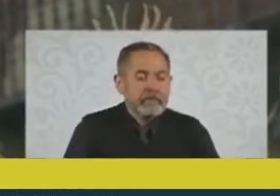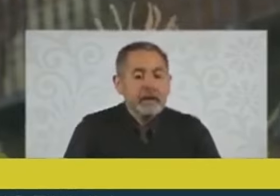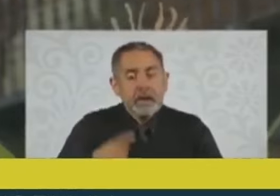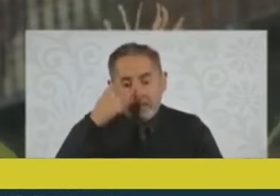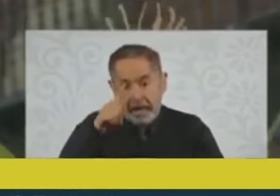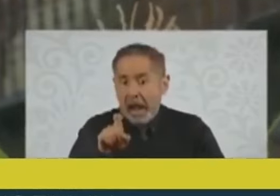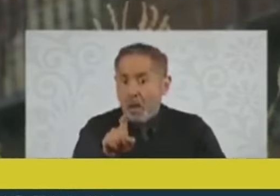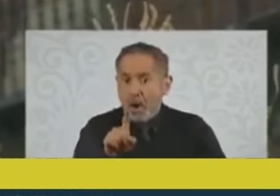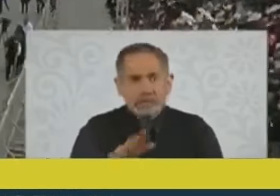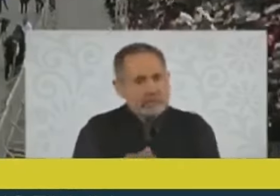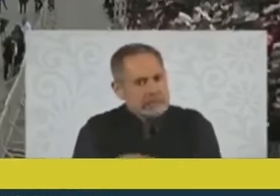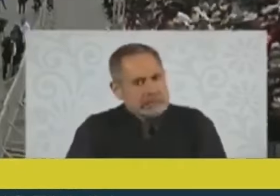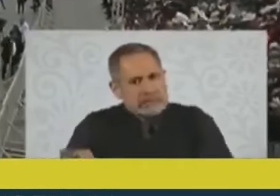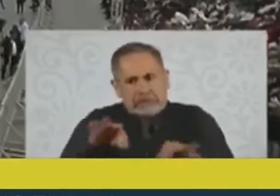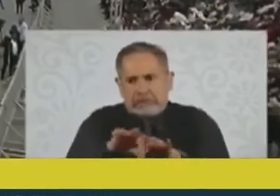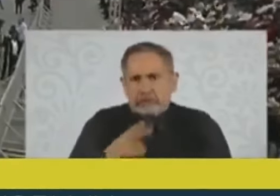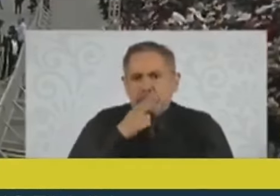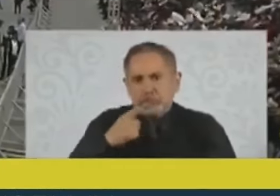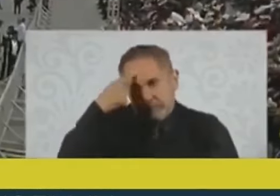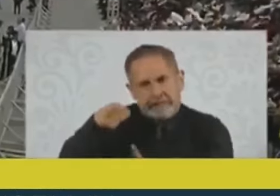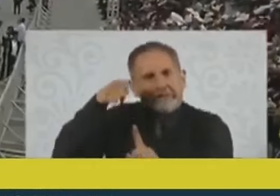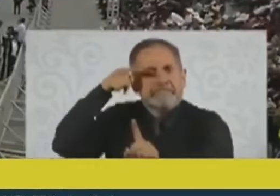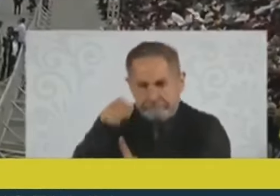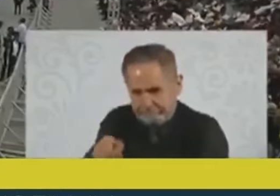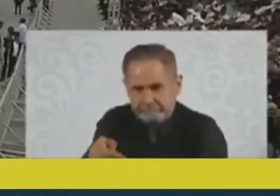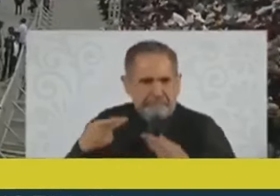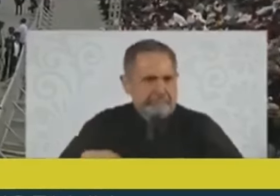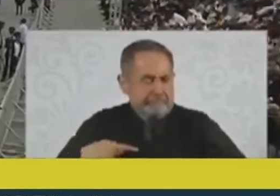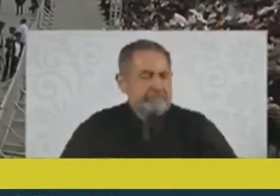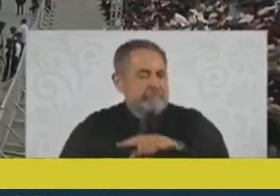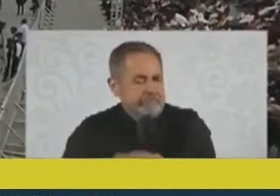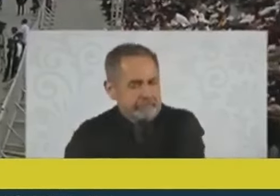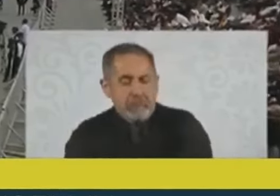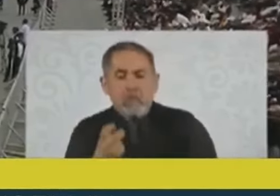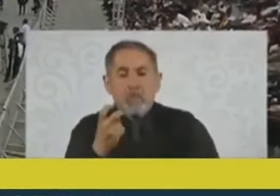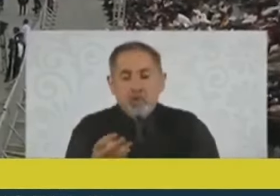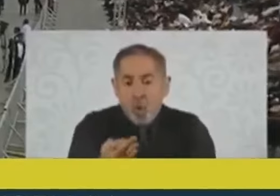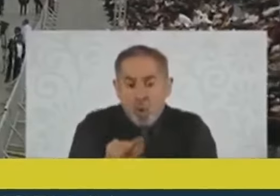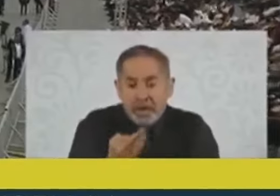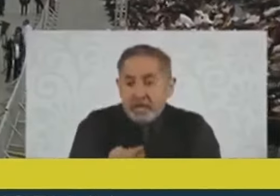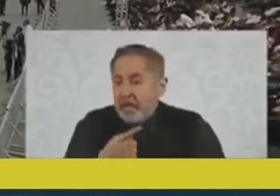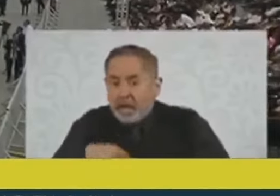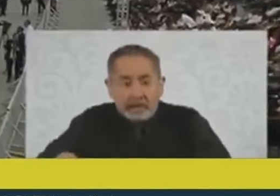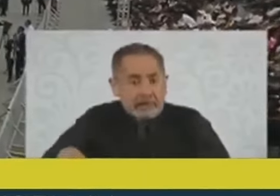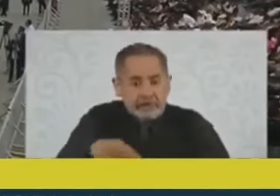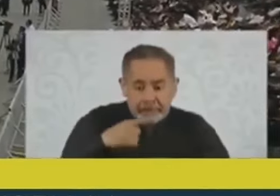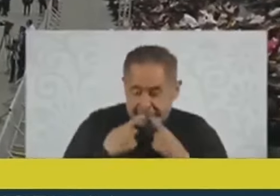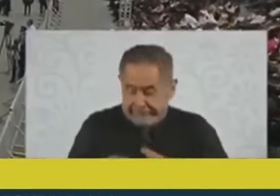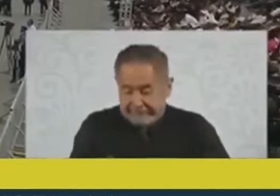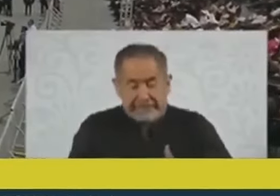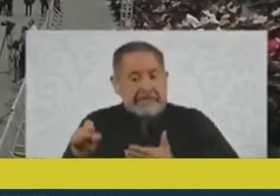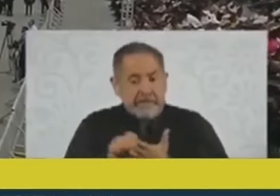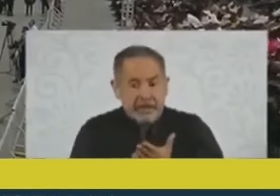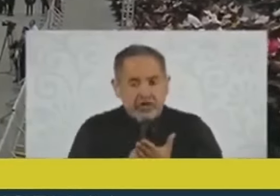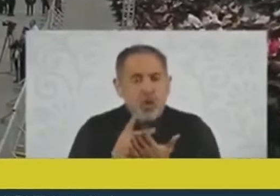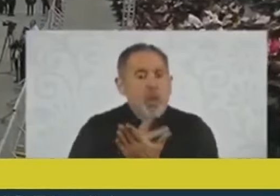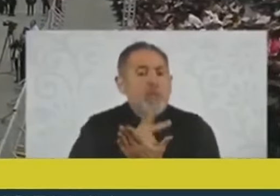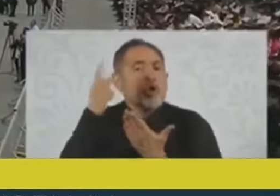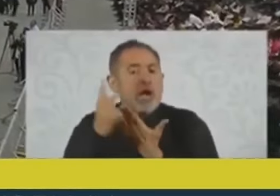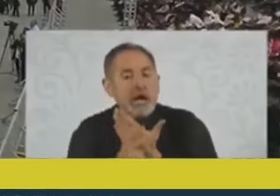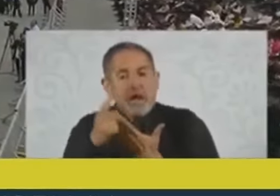Access to water would be a priority of our government. Therefore, we will start this month with a